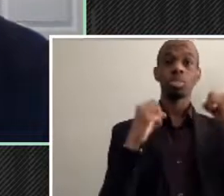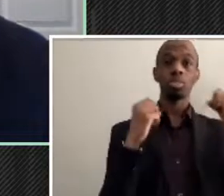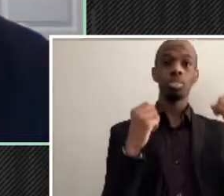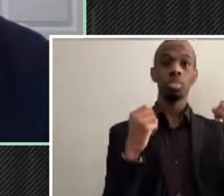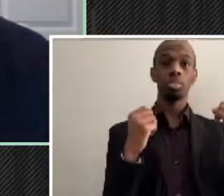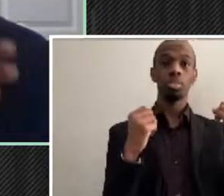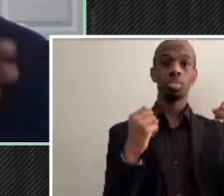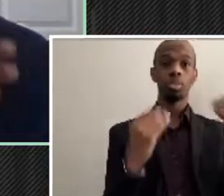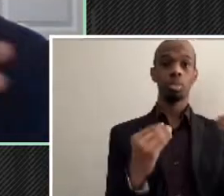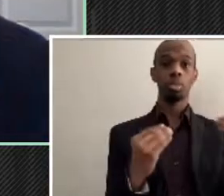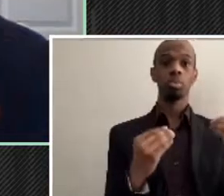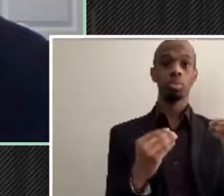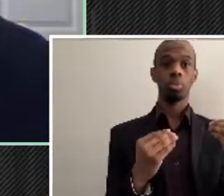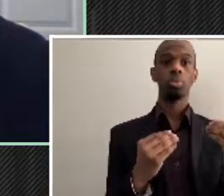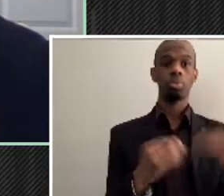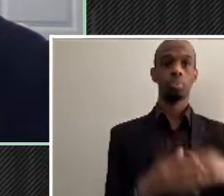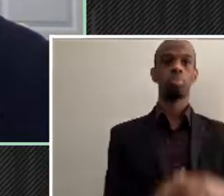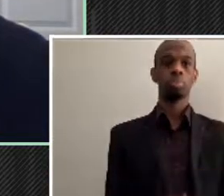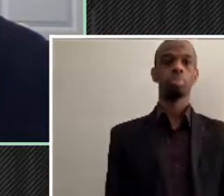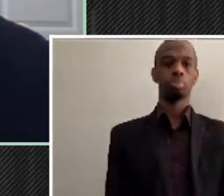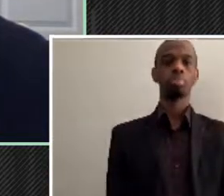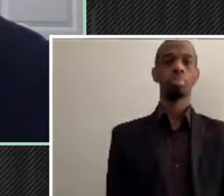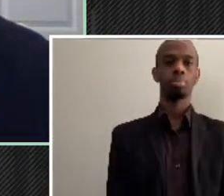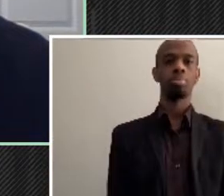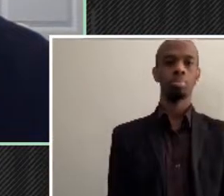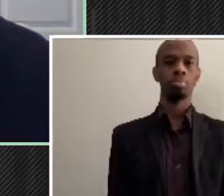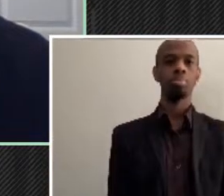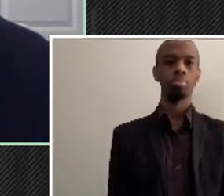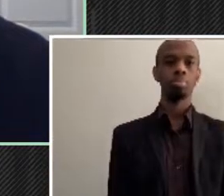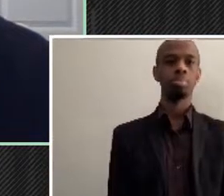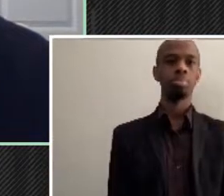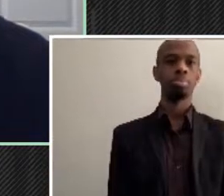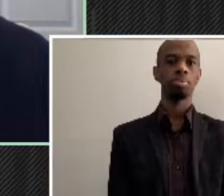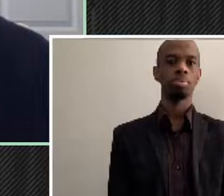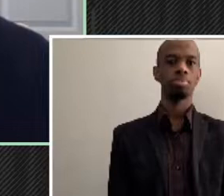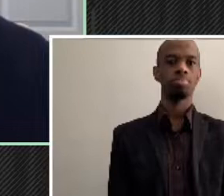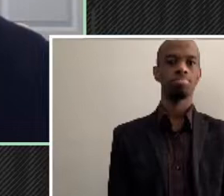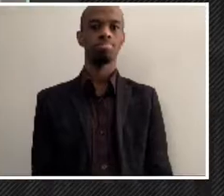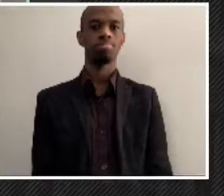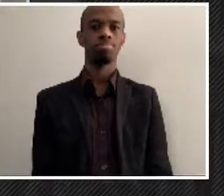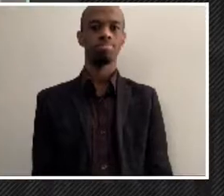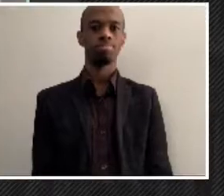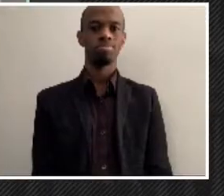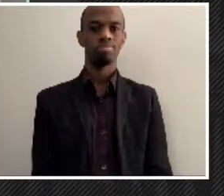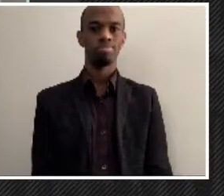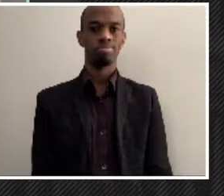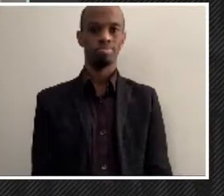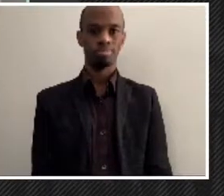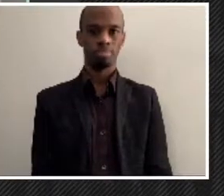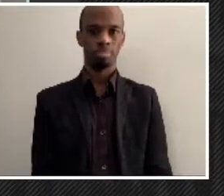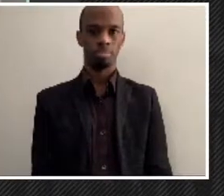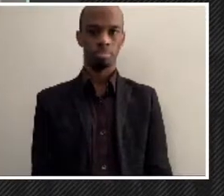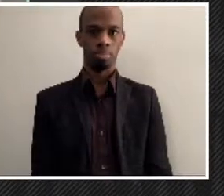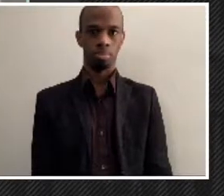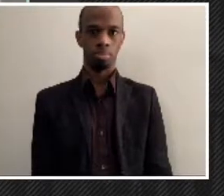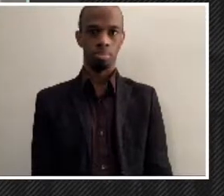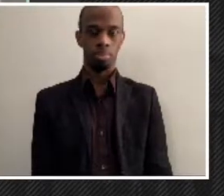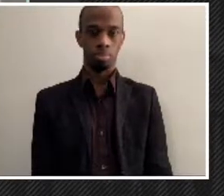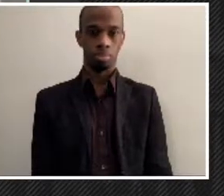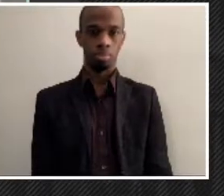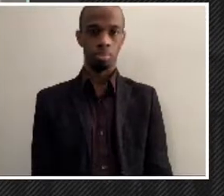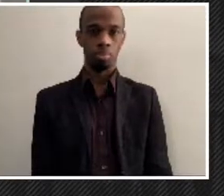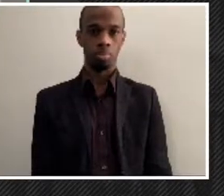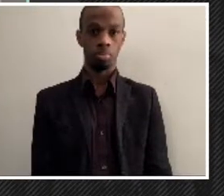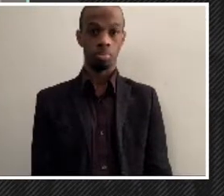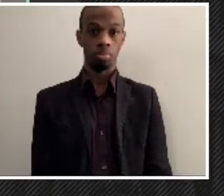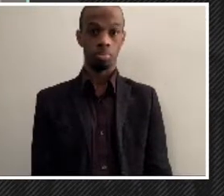larger organization actually made a commitment to do a better job of service to the community? Like, that's an important thing to recognize. Has